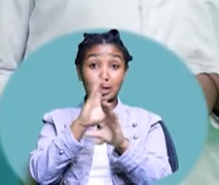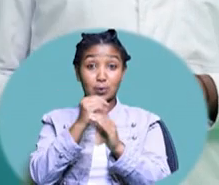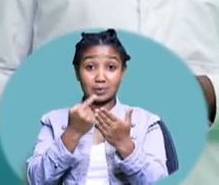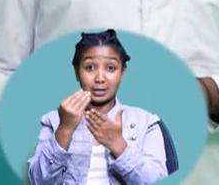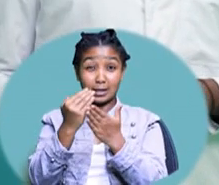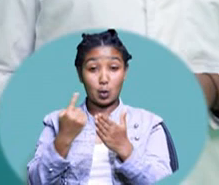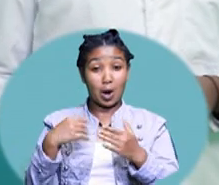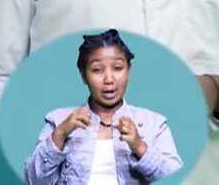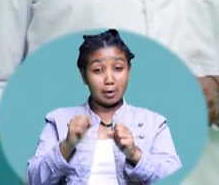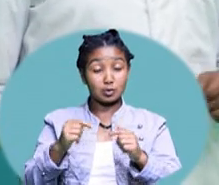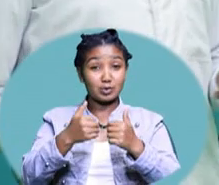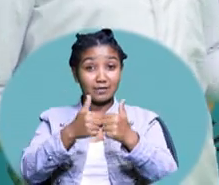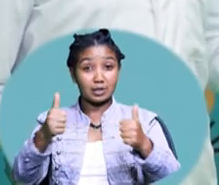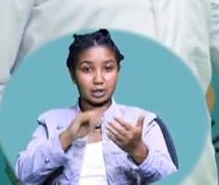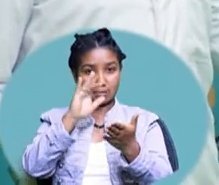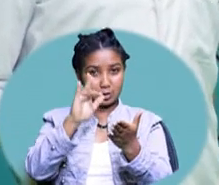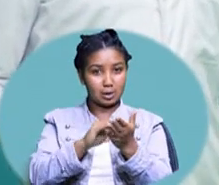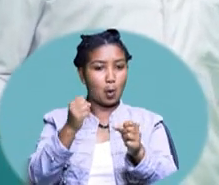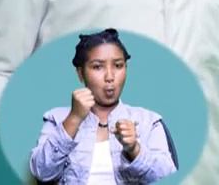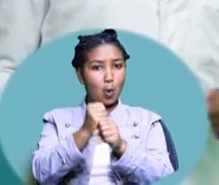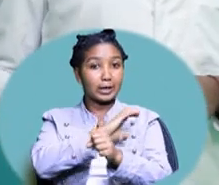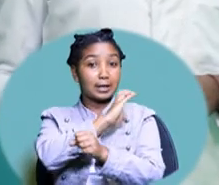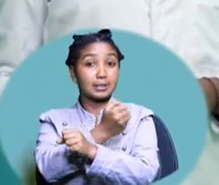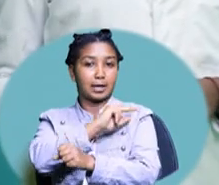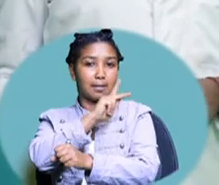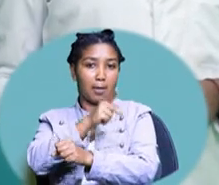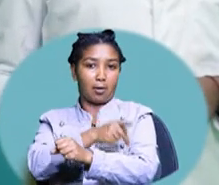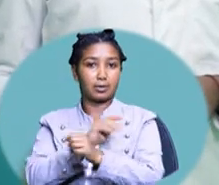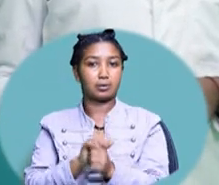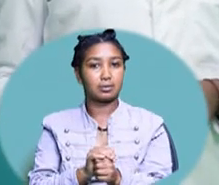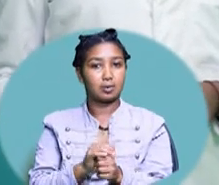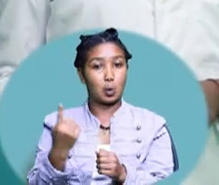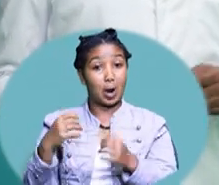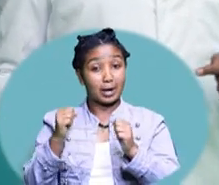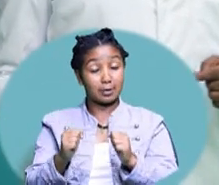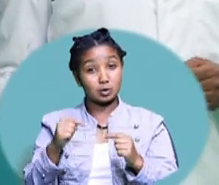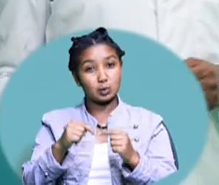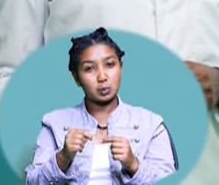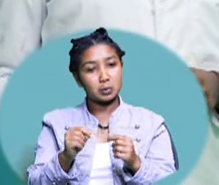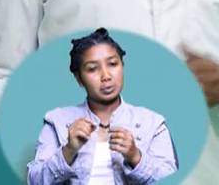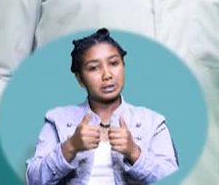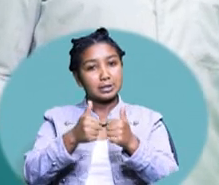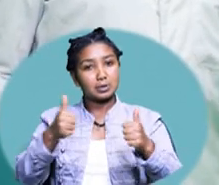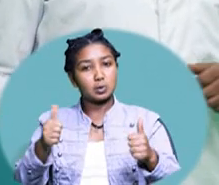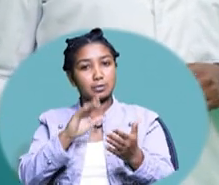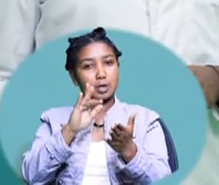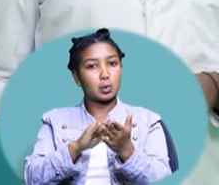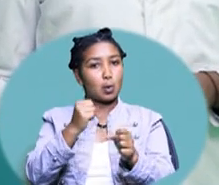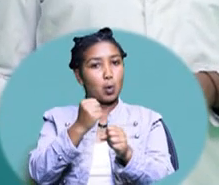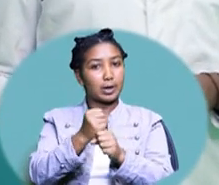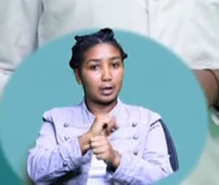lesson, we are able to differentiate between work, energy and power. We are able to distinguish between work